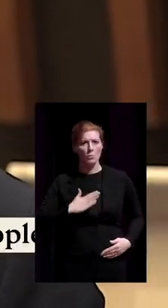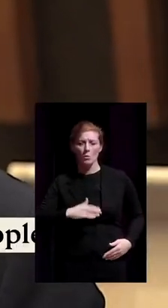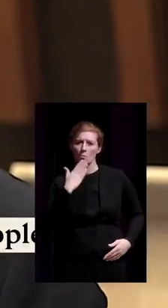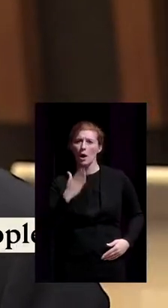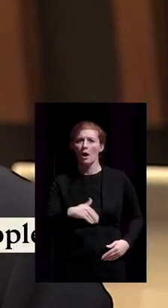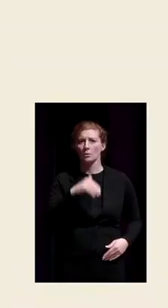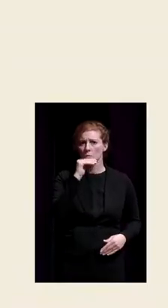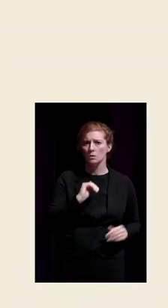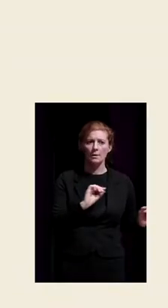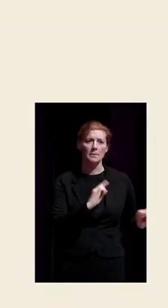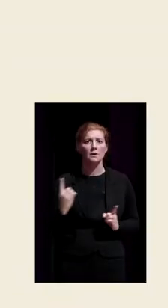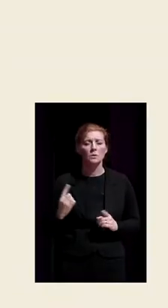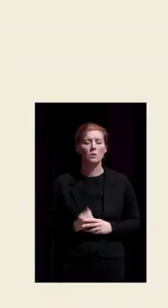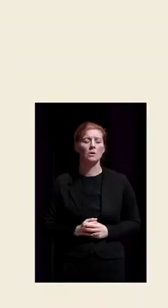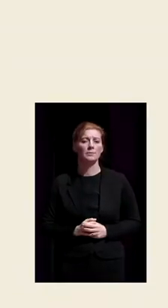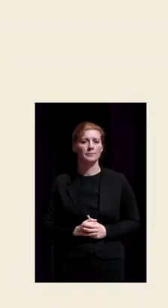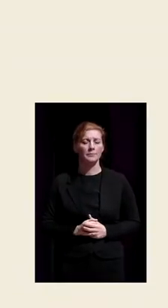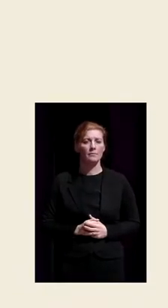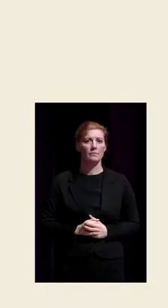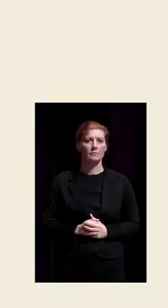and young people.